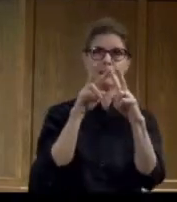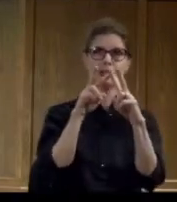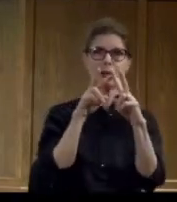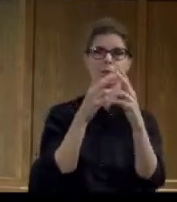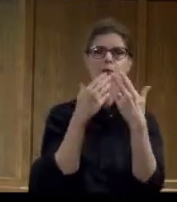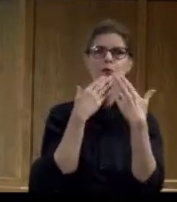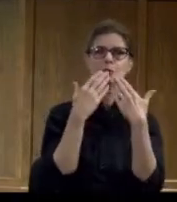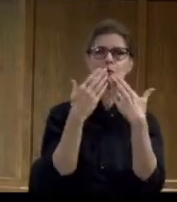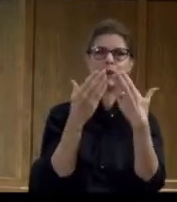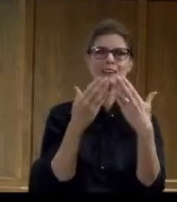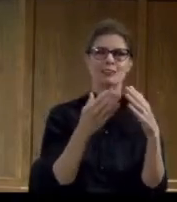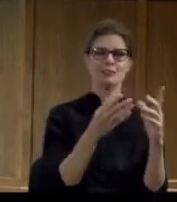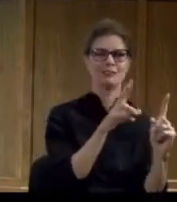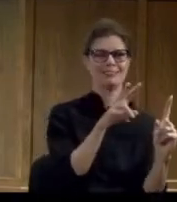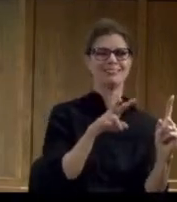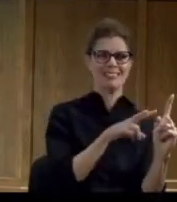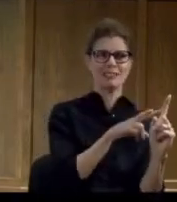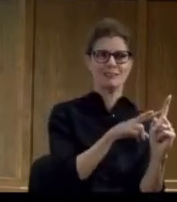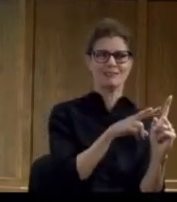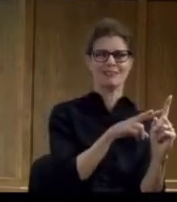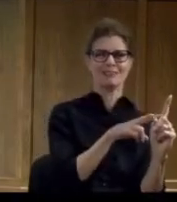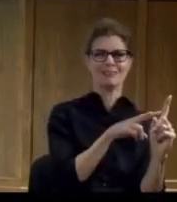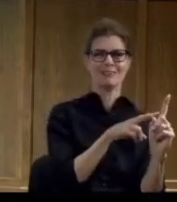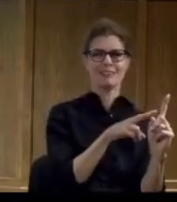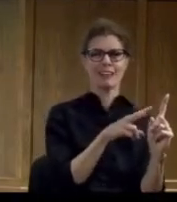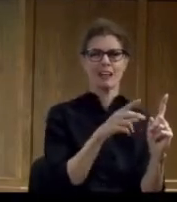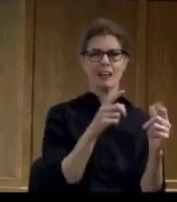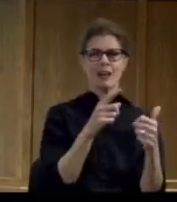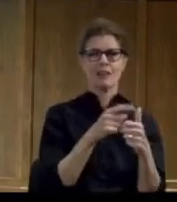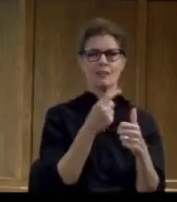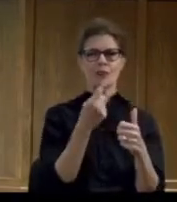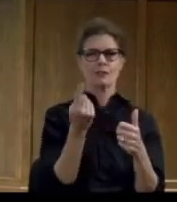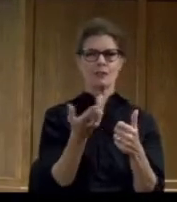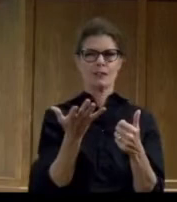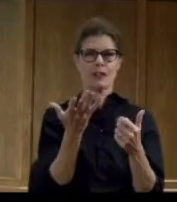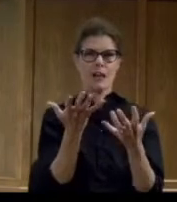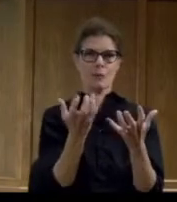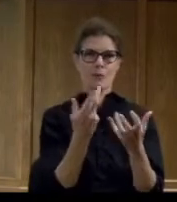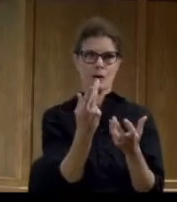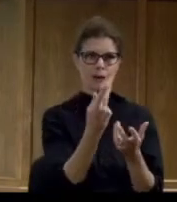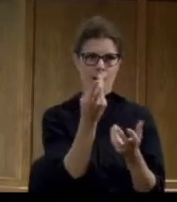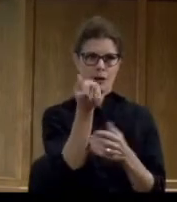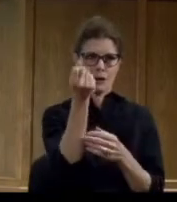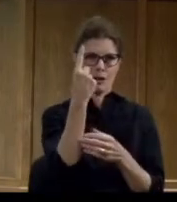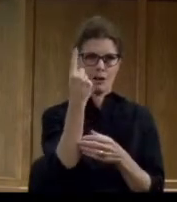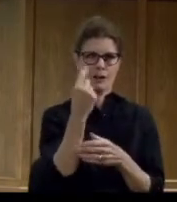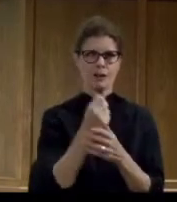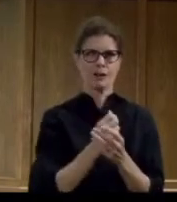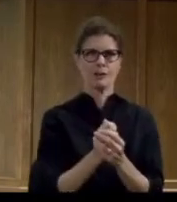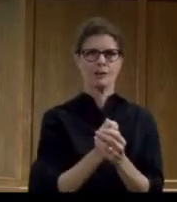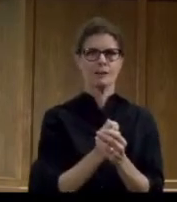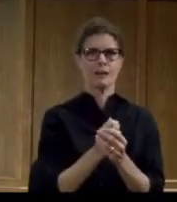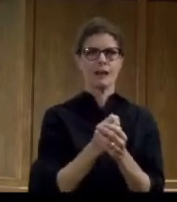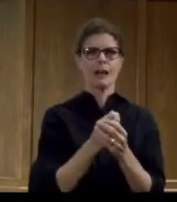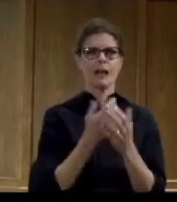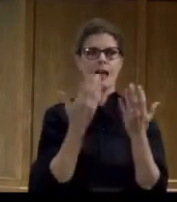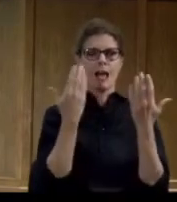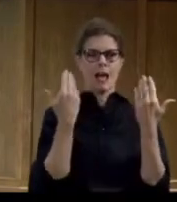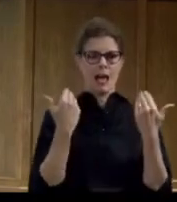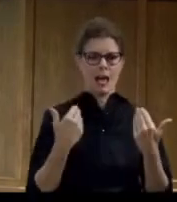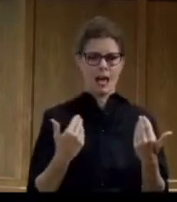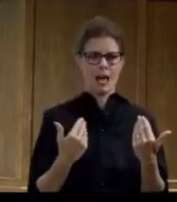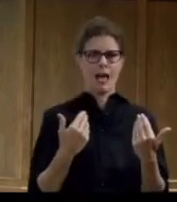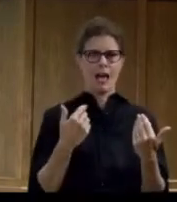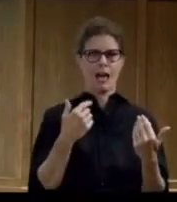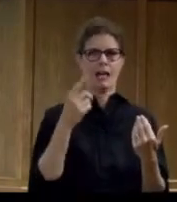for granted. The first thing that I want you and me to understand is simply this: I have been chosen. Let's say it all together.